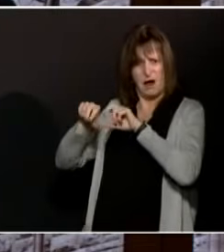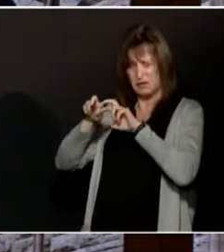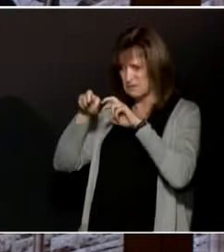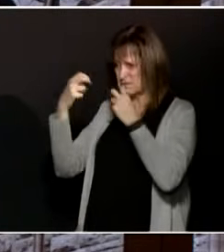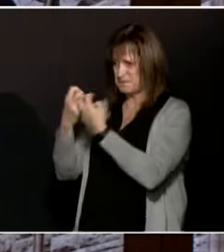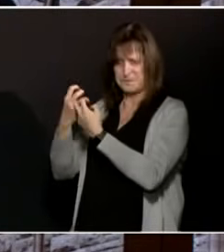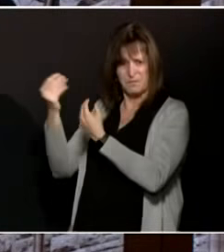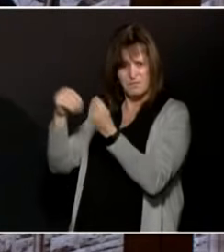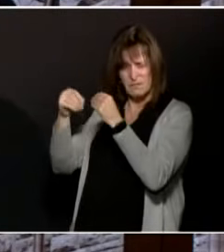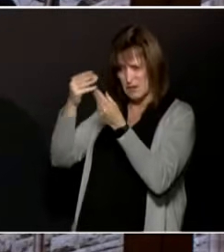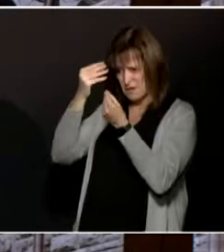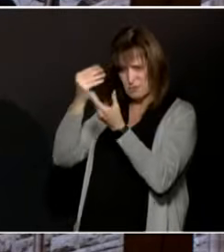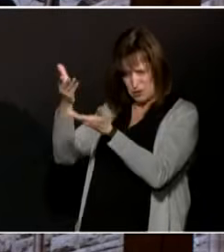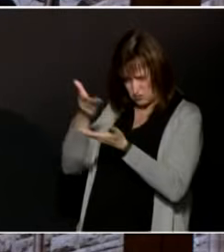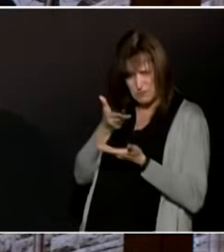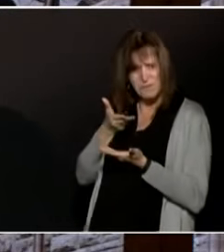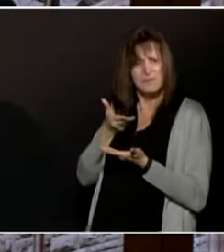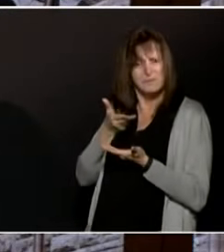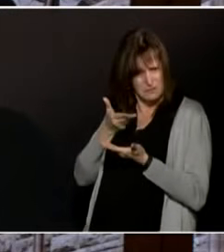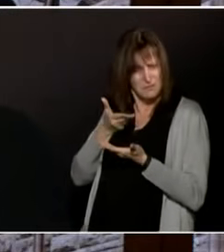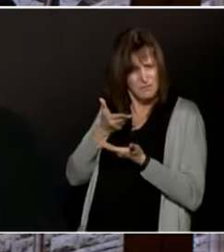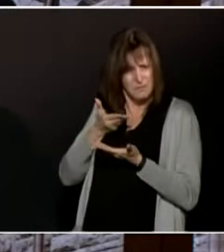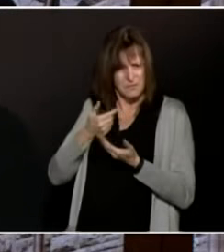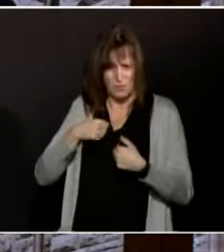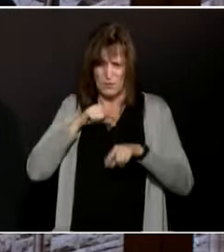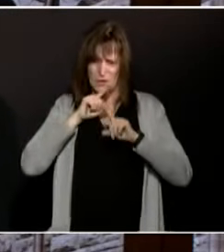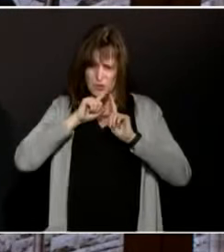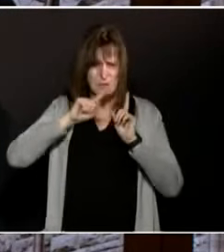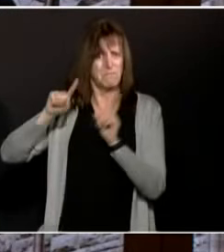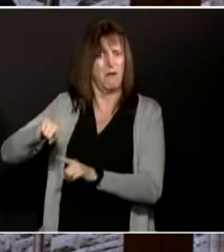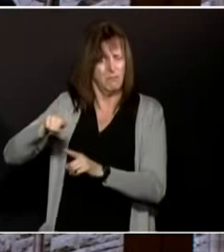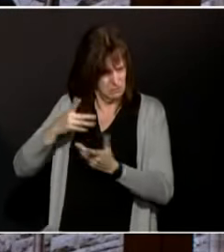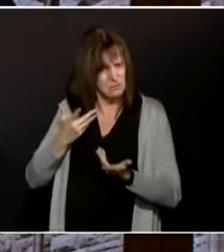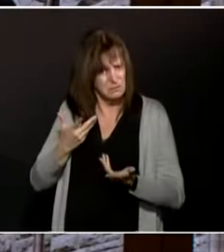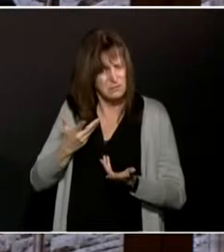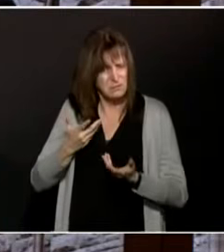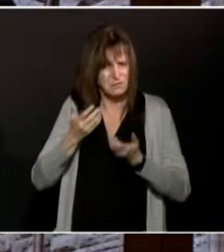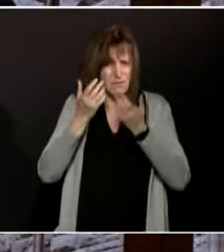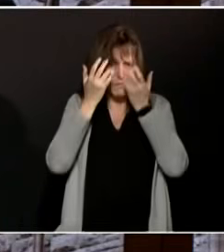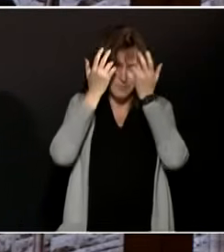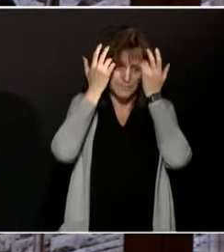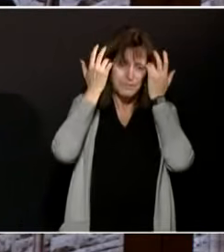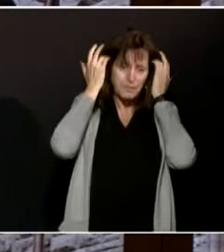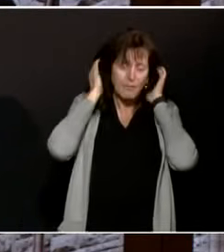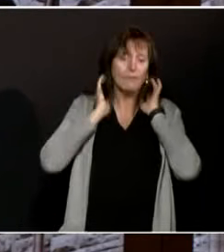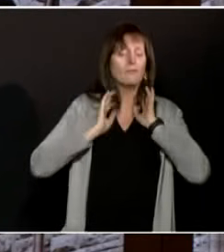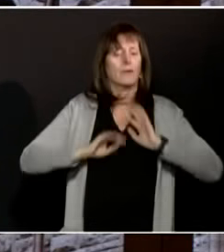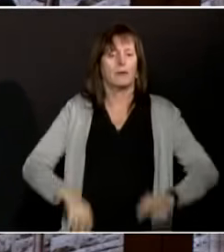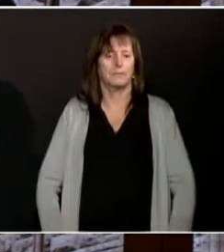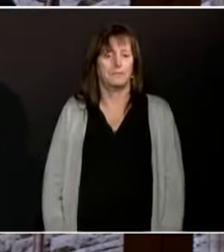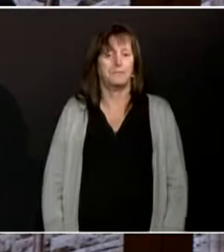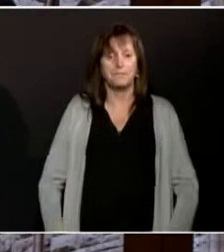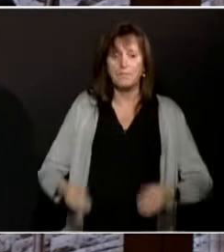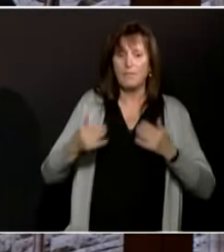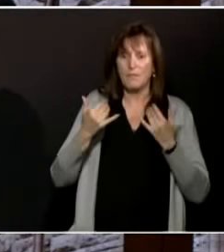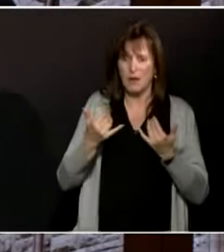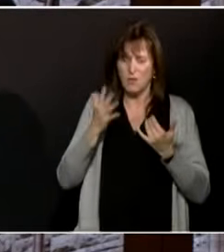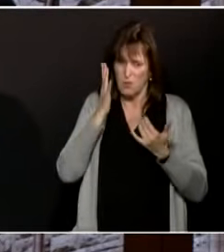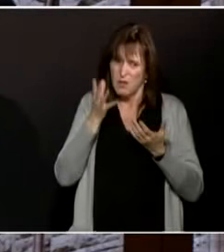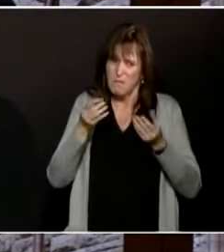and dealing with the aspects of how to respond to this in that. And I know later on today we'll be making some more announcements on